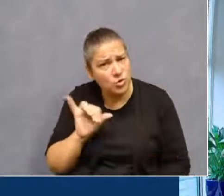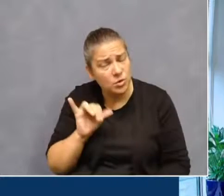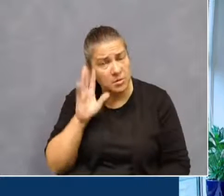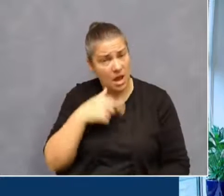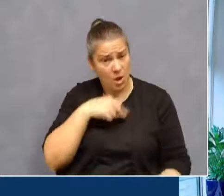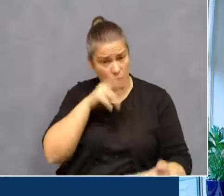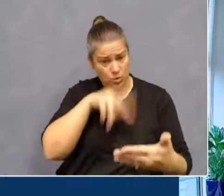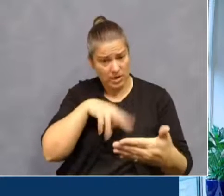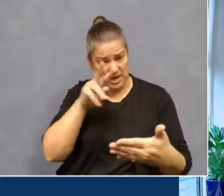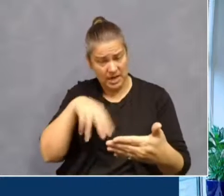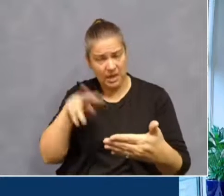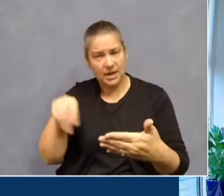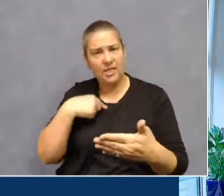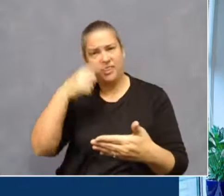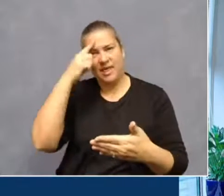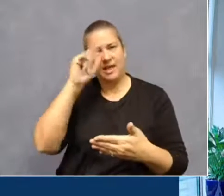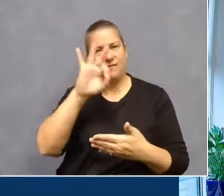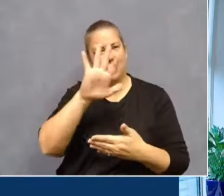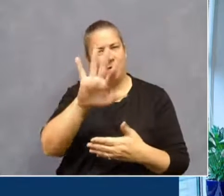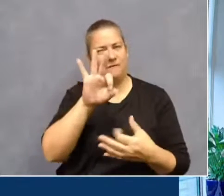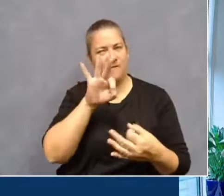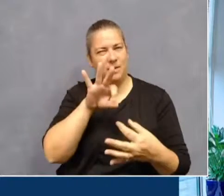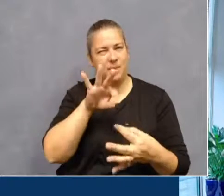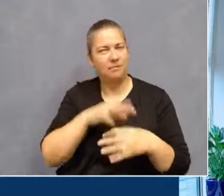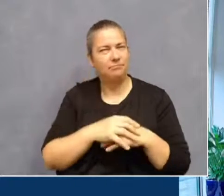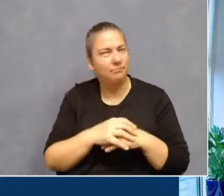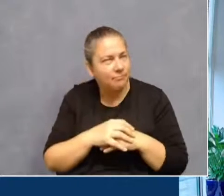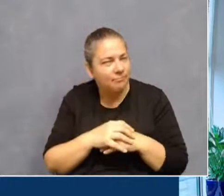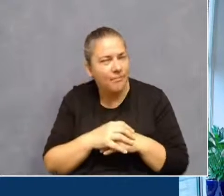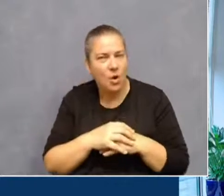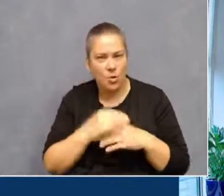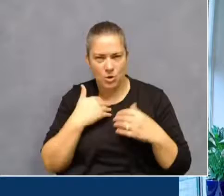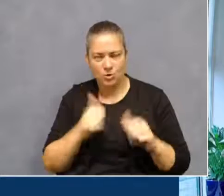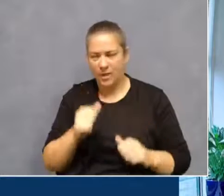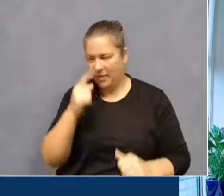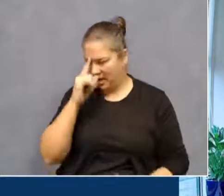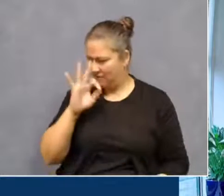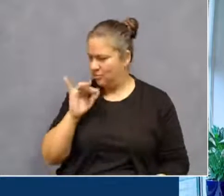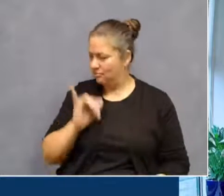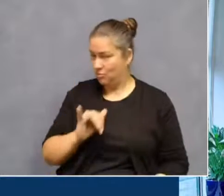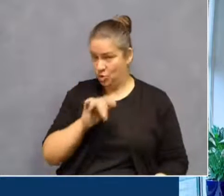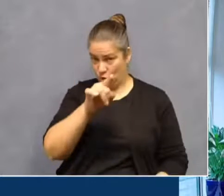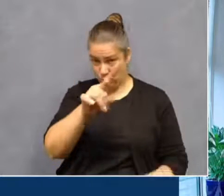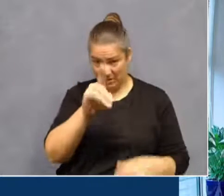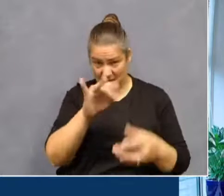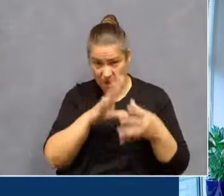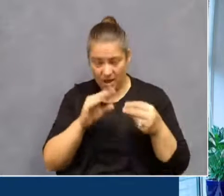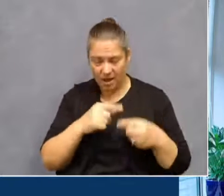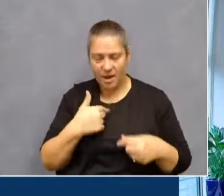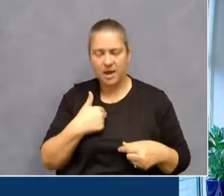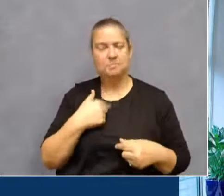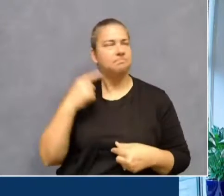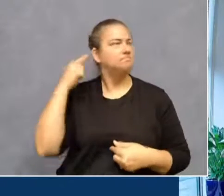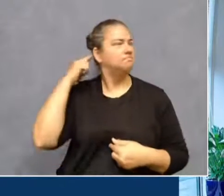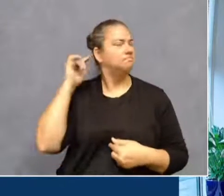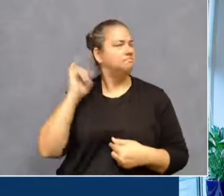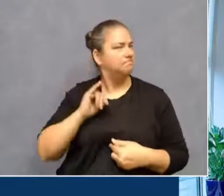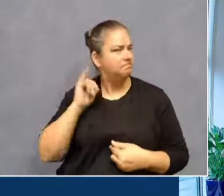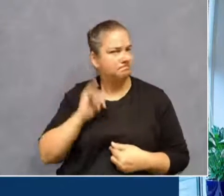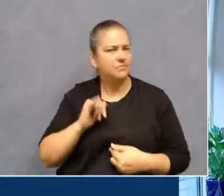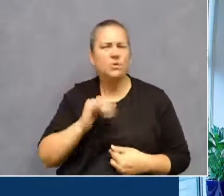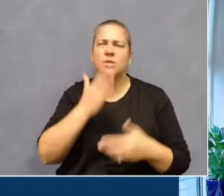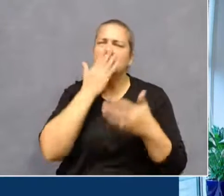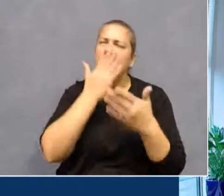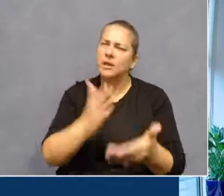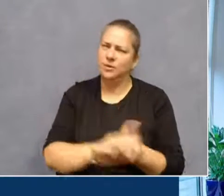your feedback, and we do try to be responsive to the concerns you raise. So thank you very much. Thank you for supporting Team Kentucky.